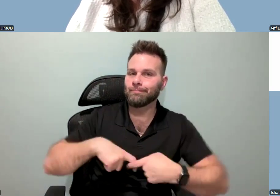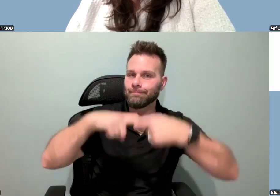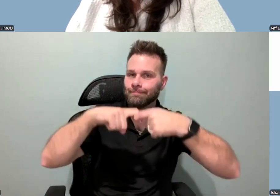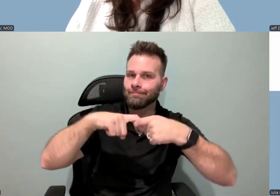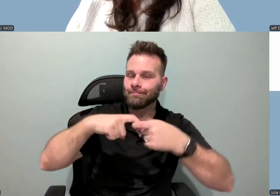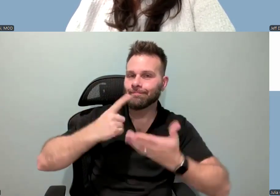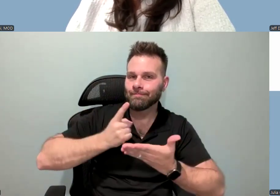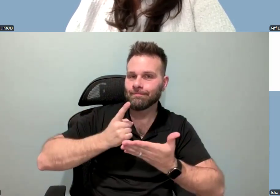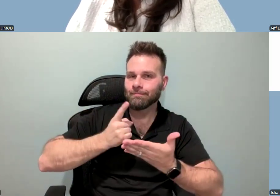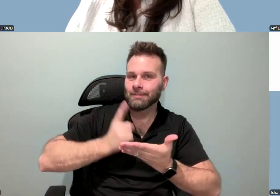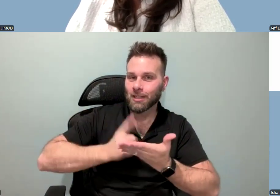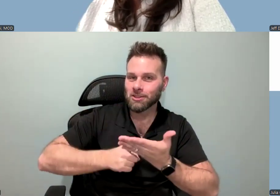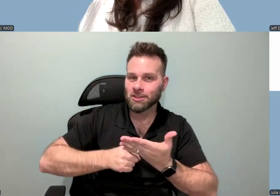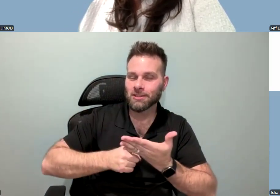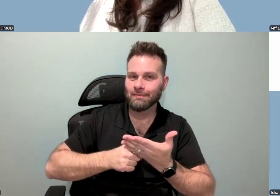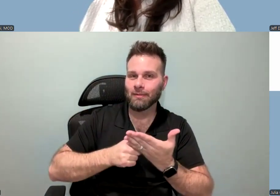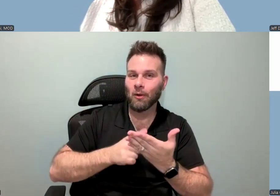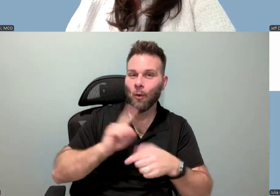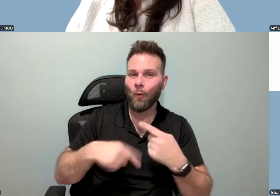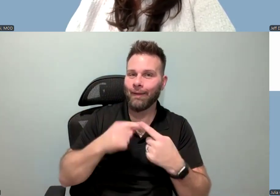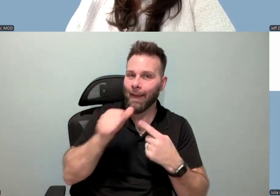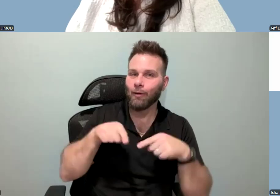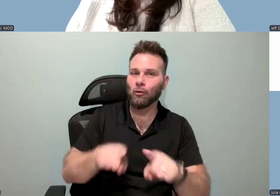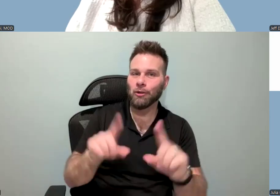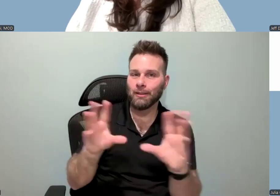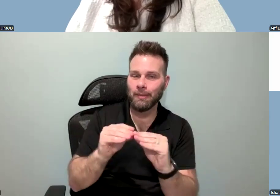topics for the posted public meeting.